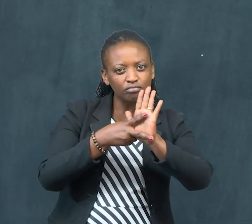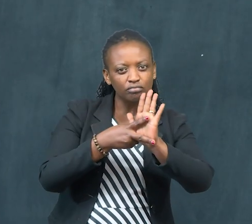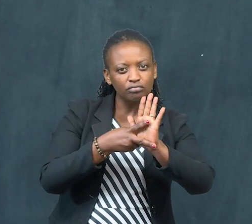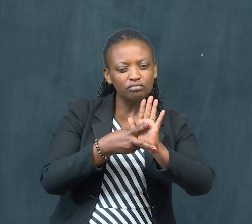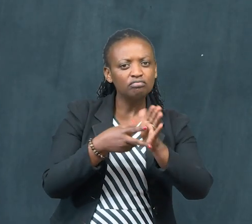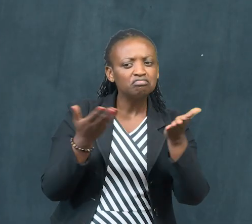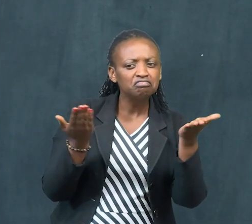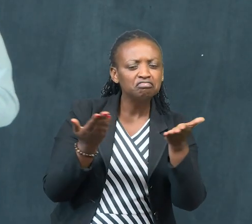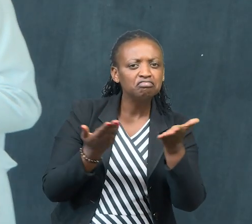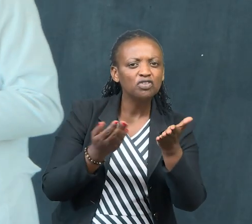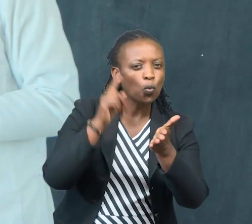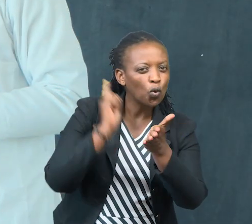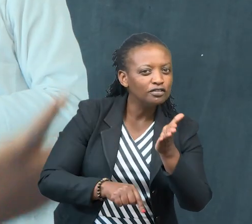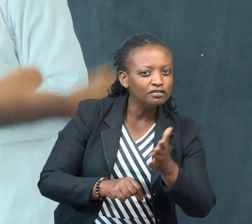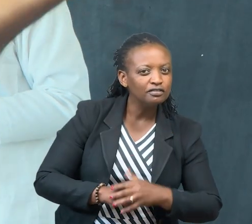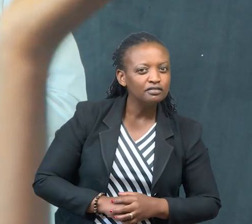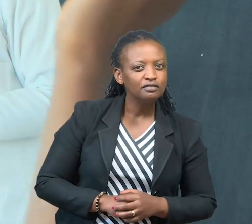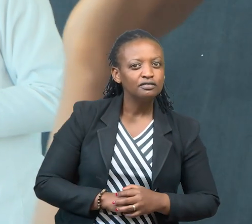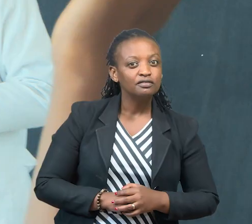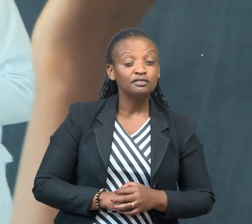to the what?